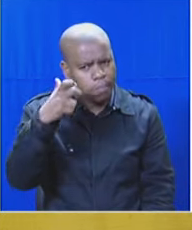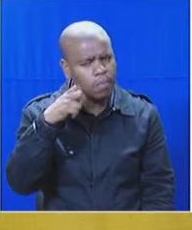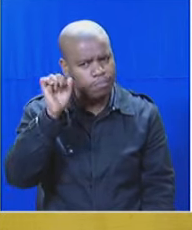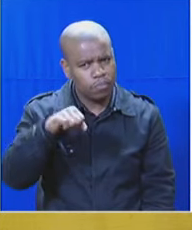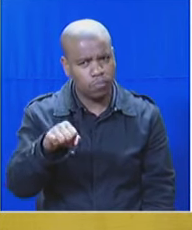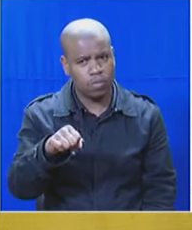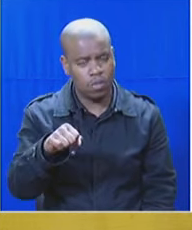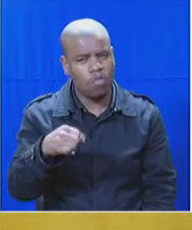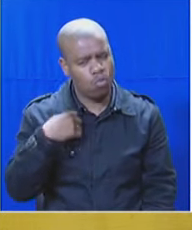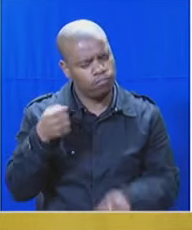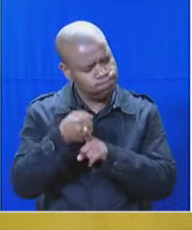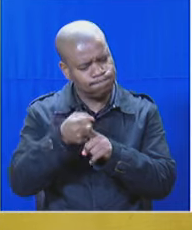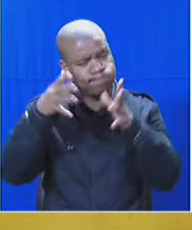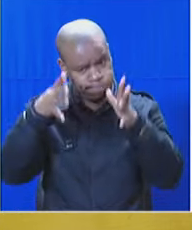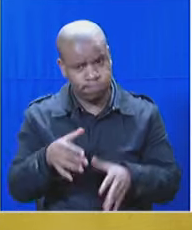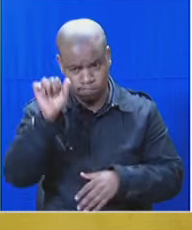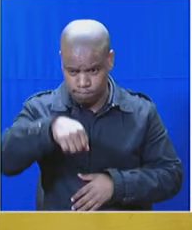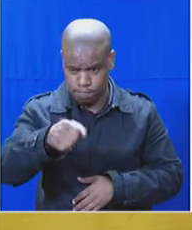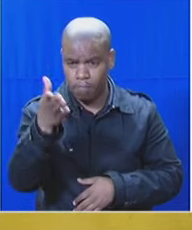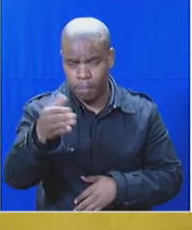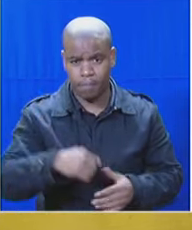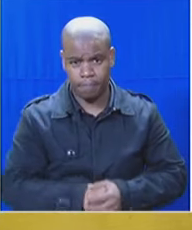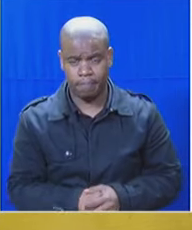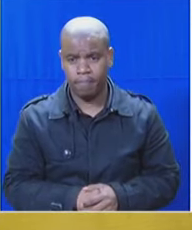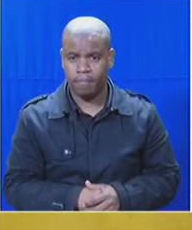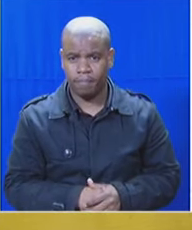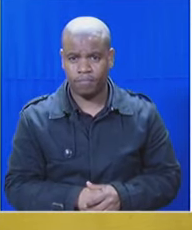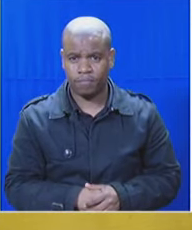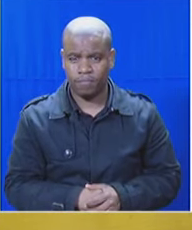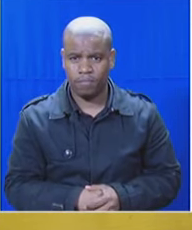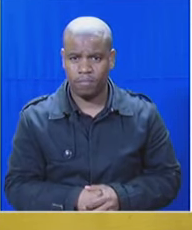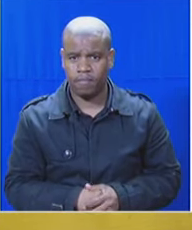militant. Ifuneka ngqo loo nto for uguqula isizwe.